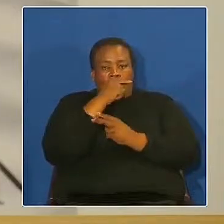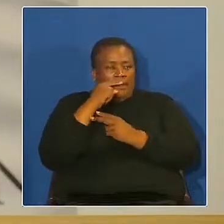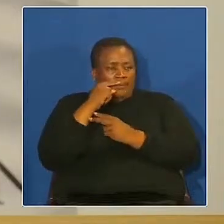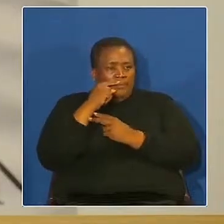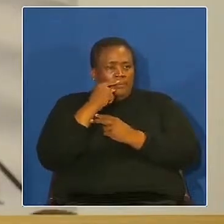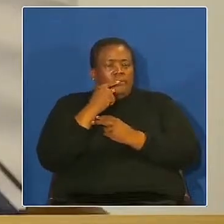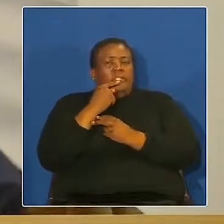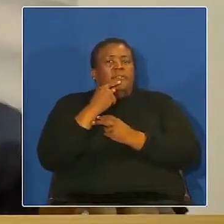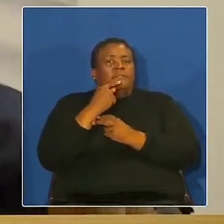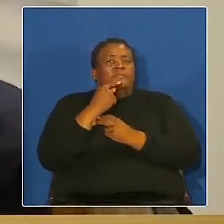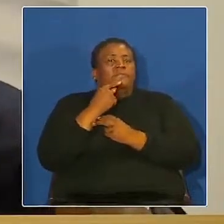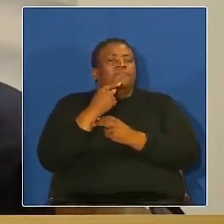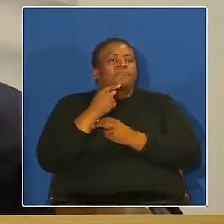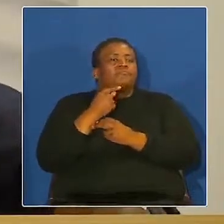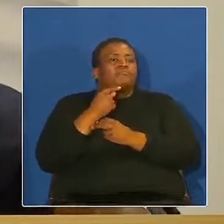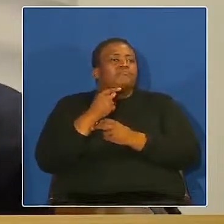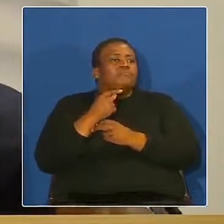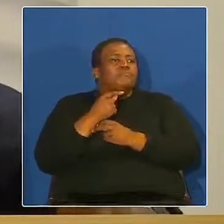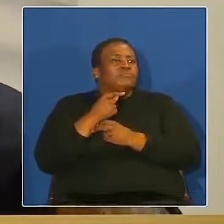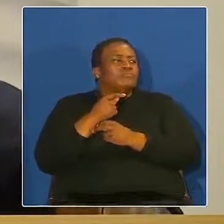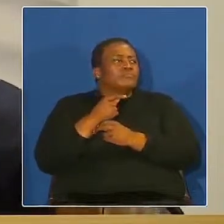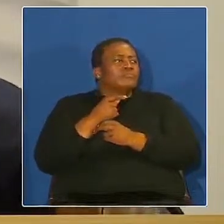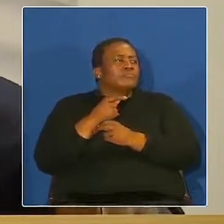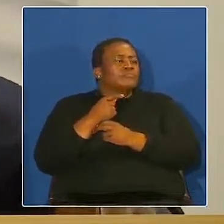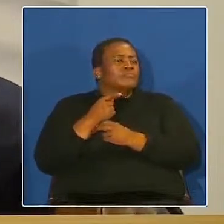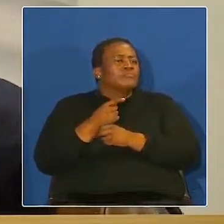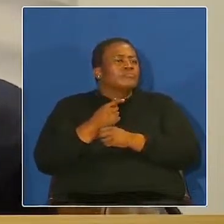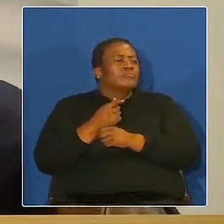even refer to the